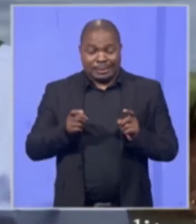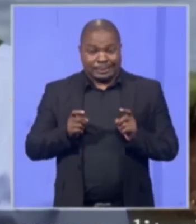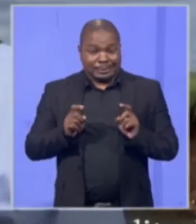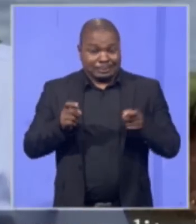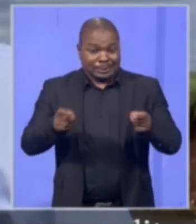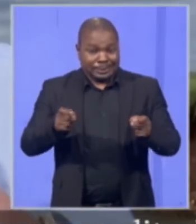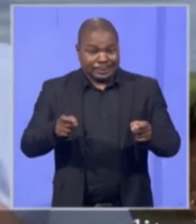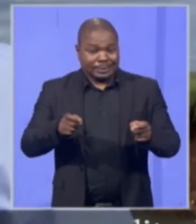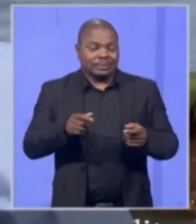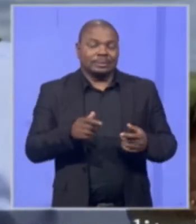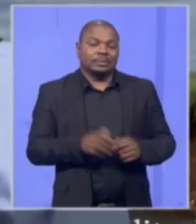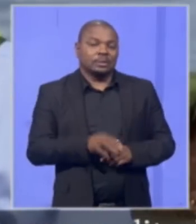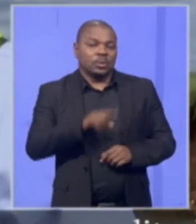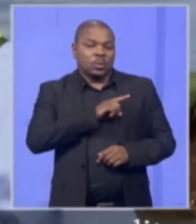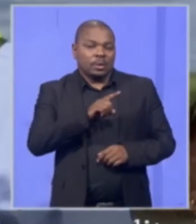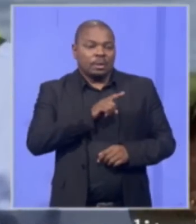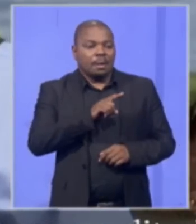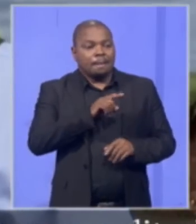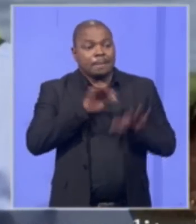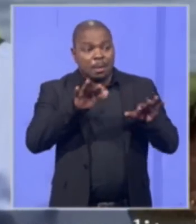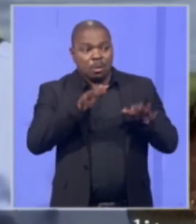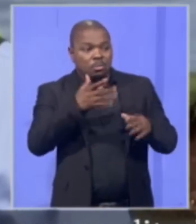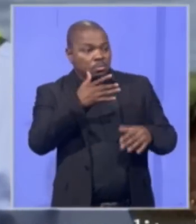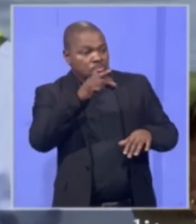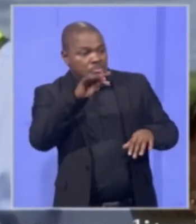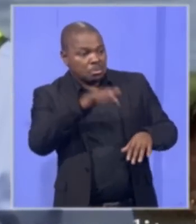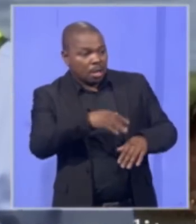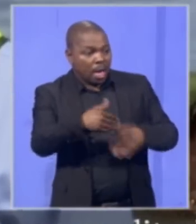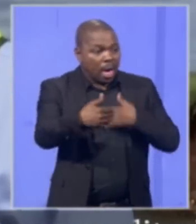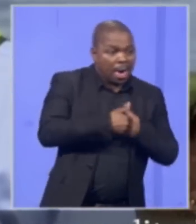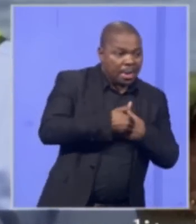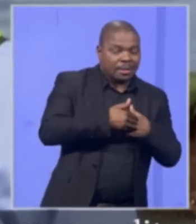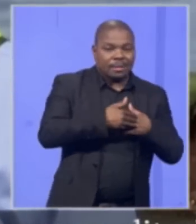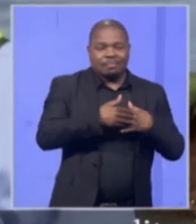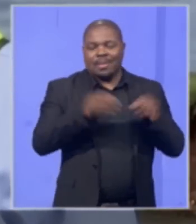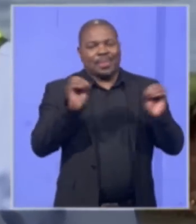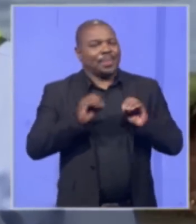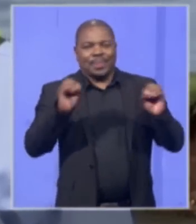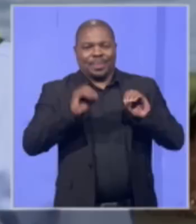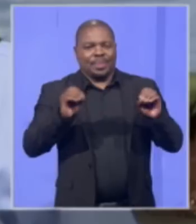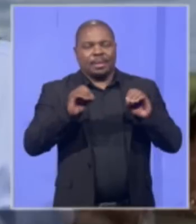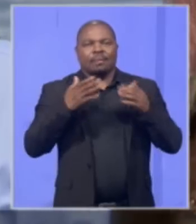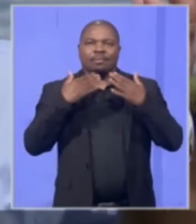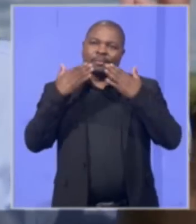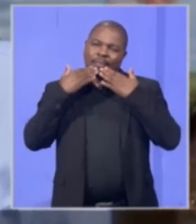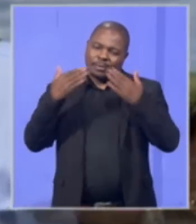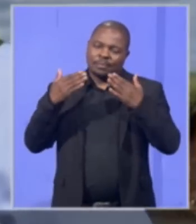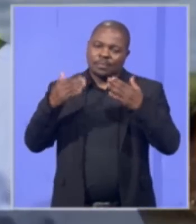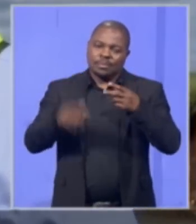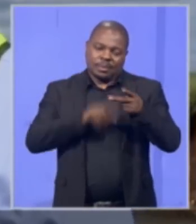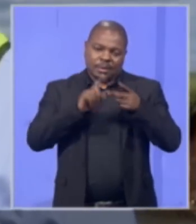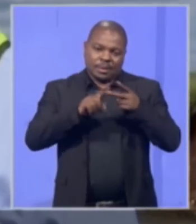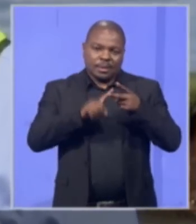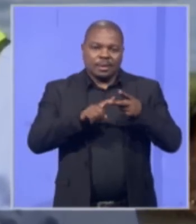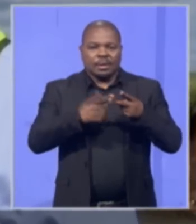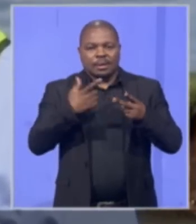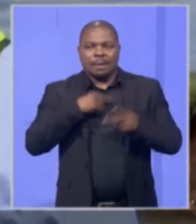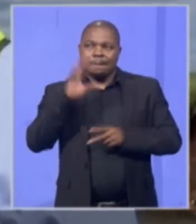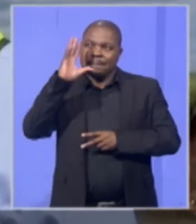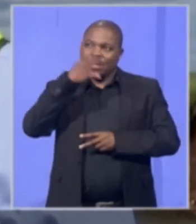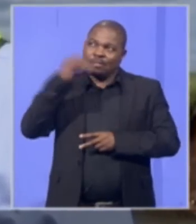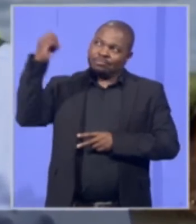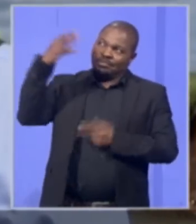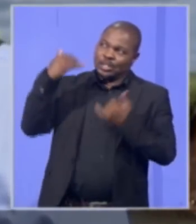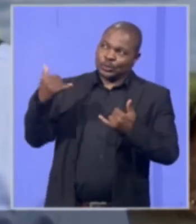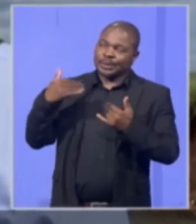the operation. No injury, no incident to people or life or limb, and we're thankful for that. We're also thankful that we have some beautiful sunshine